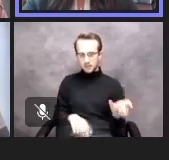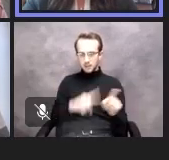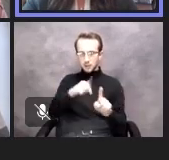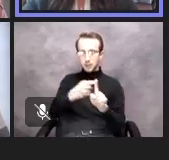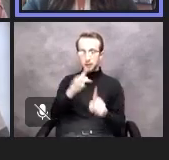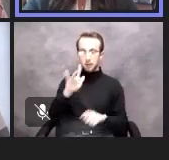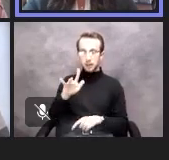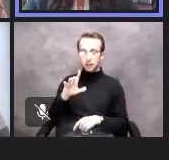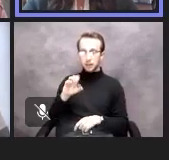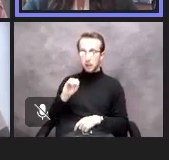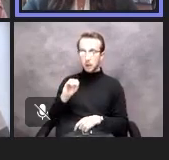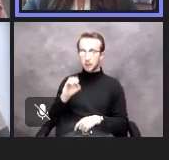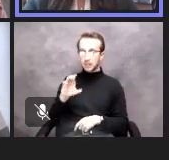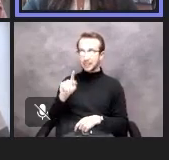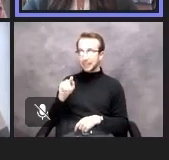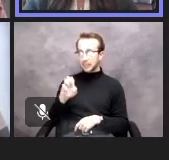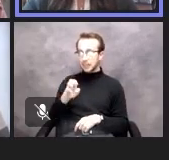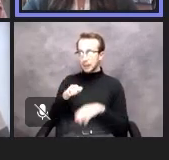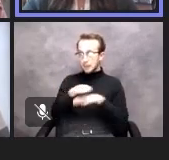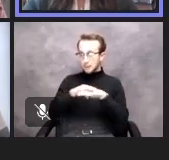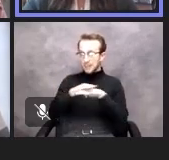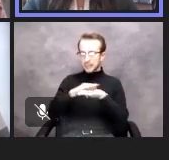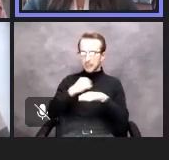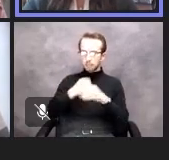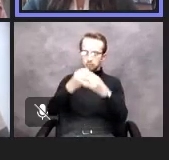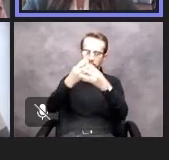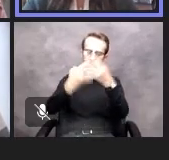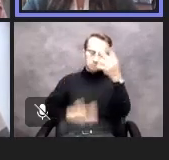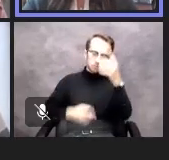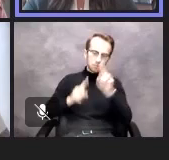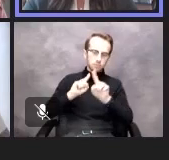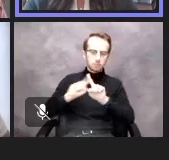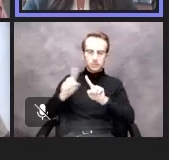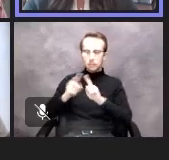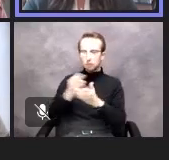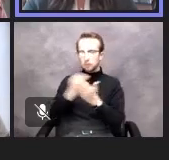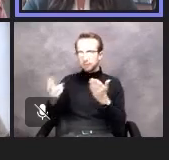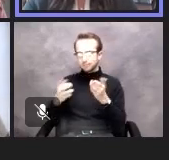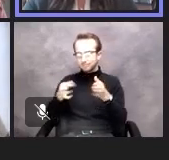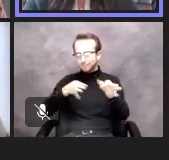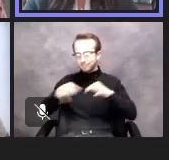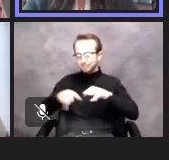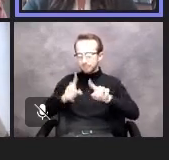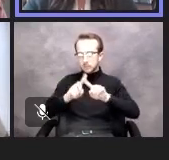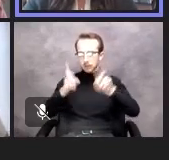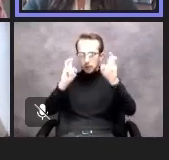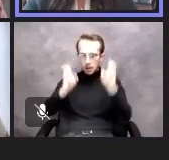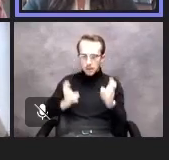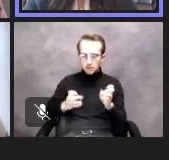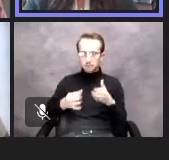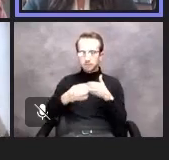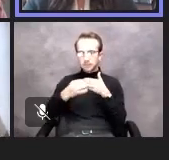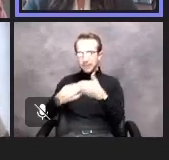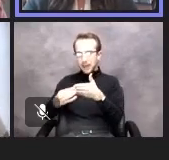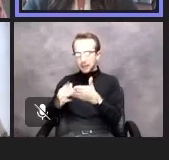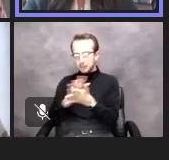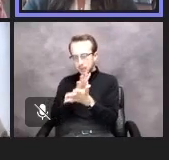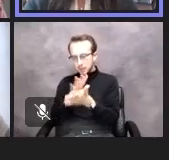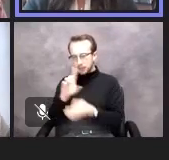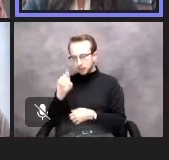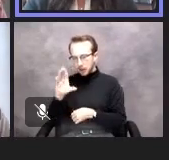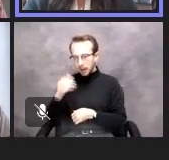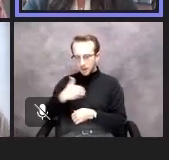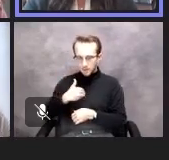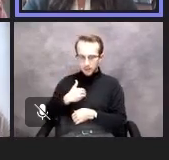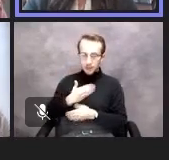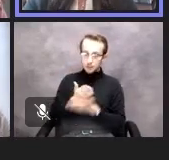there are a plethora of resources that explain different topics, some guidance documents, some one-pagers, And